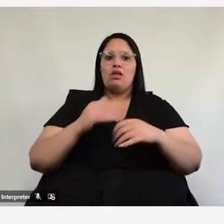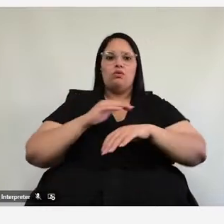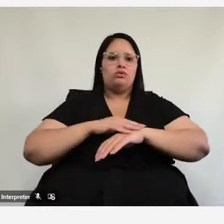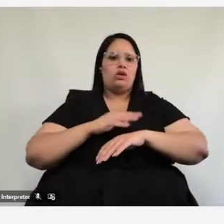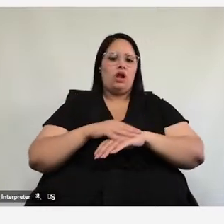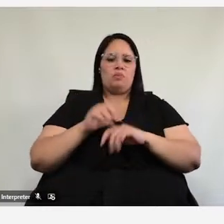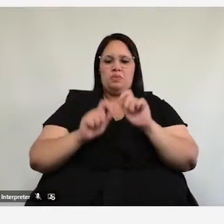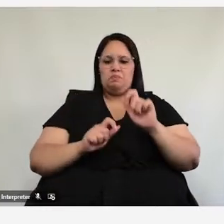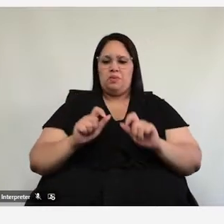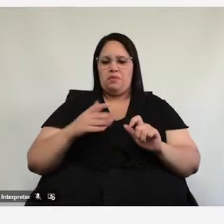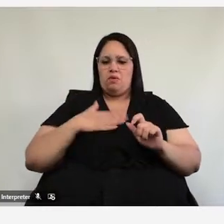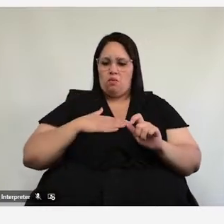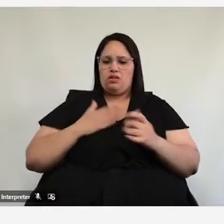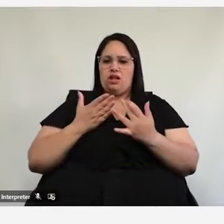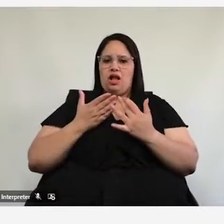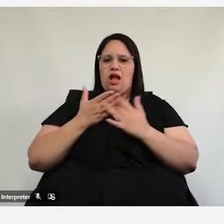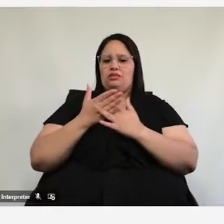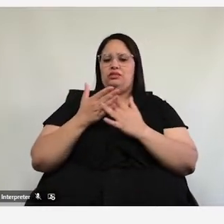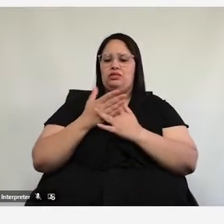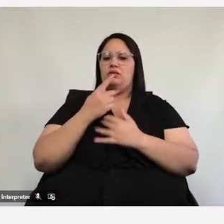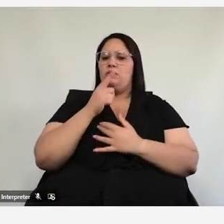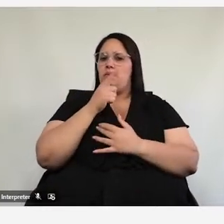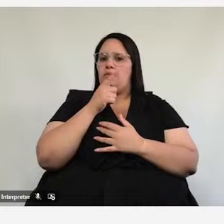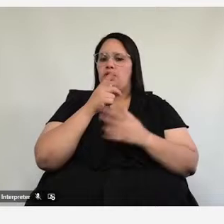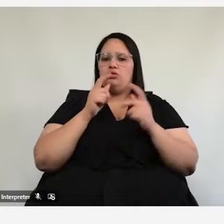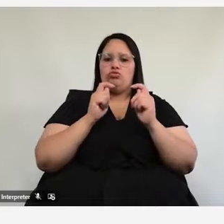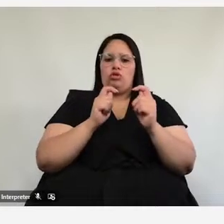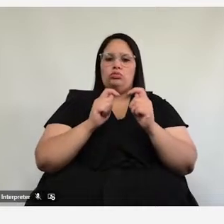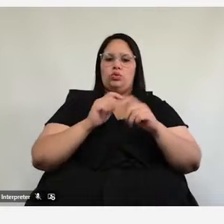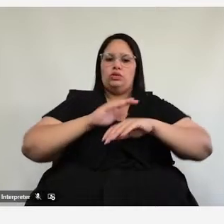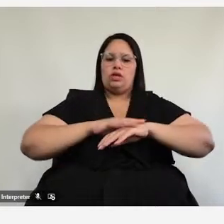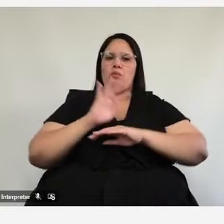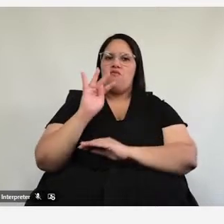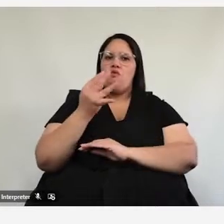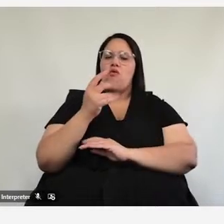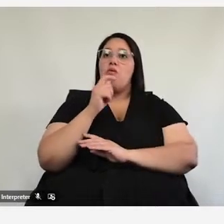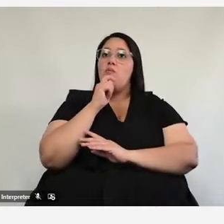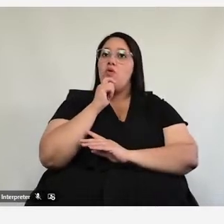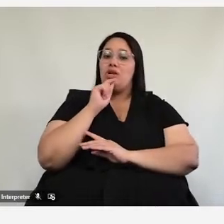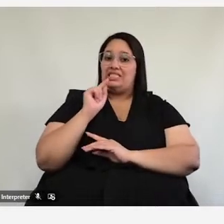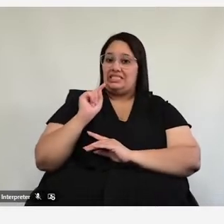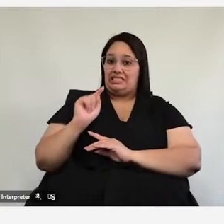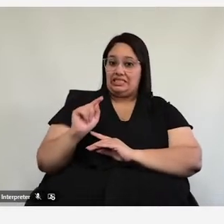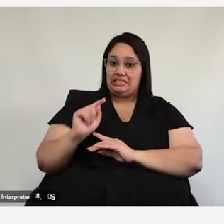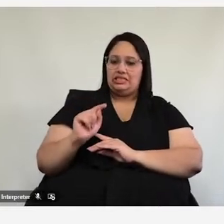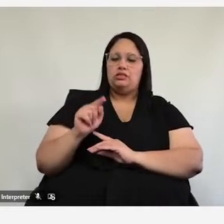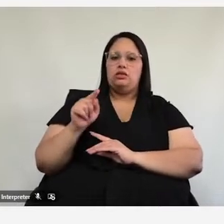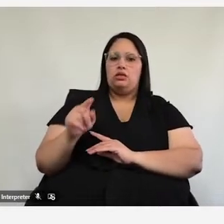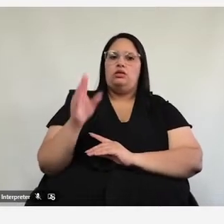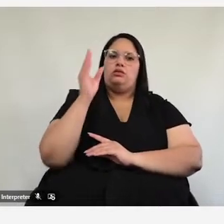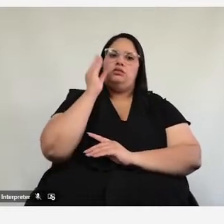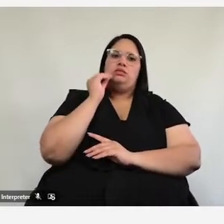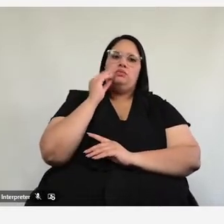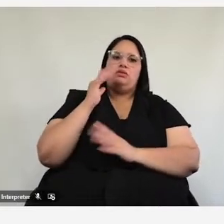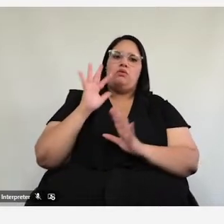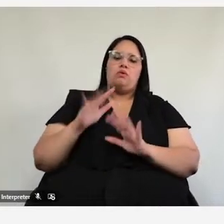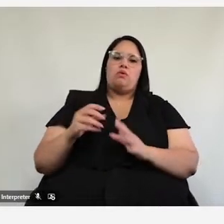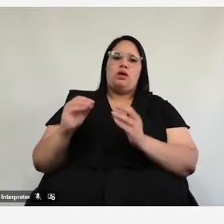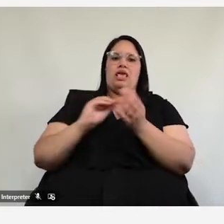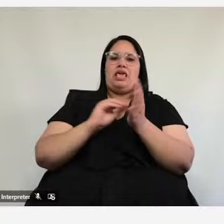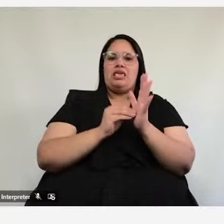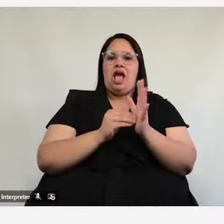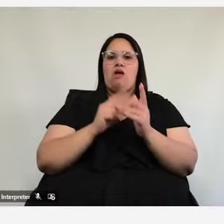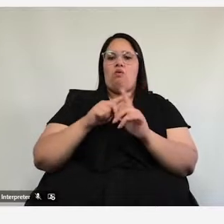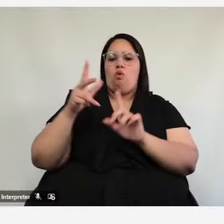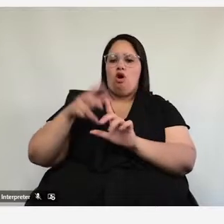to access public transport at 4 a.m. in the dark that they encounter gangs who rob them